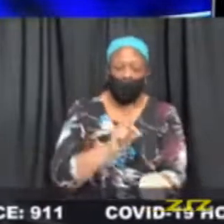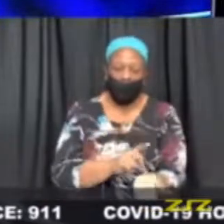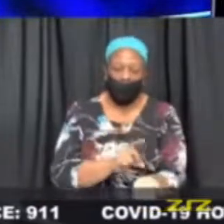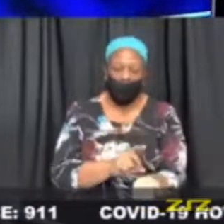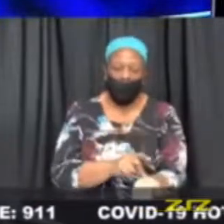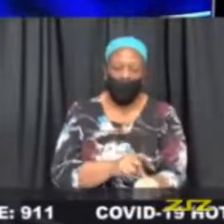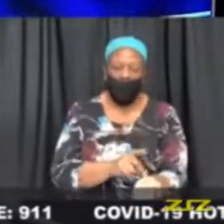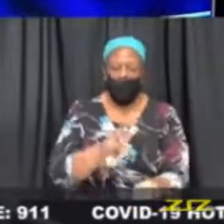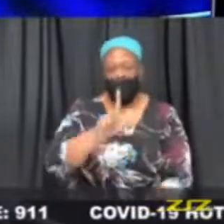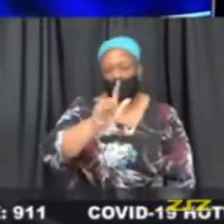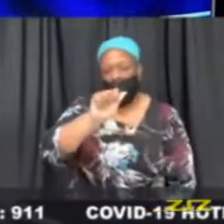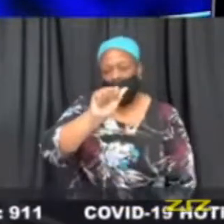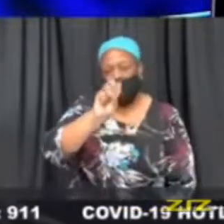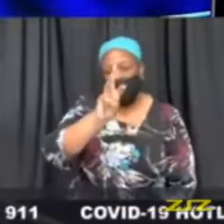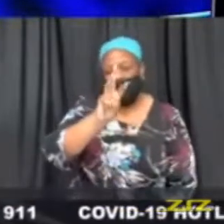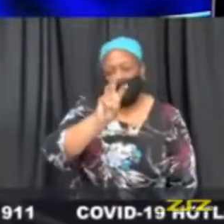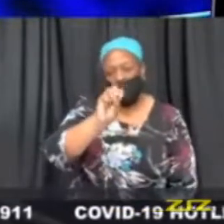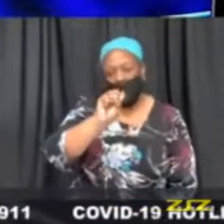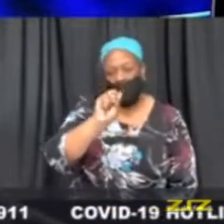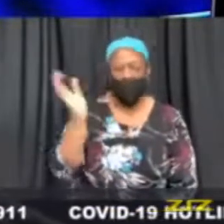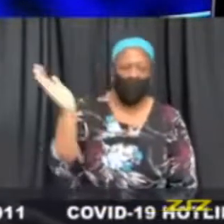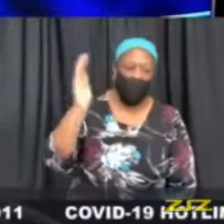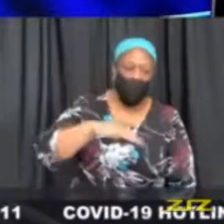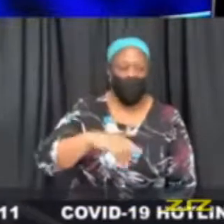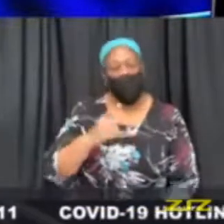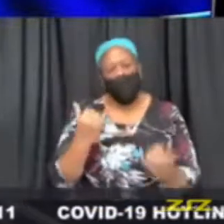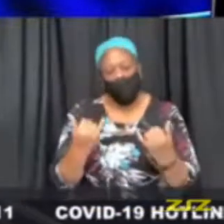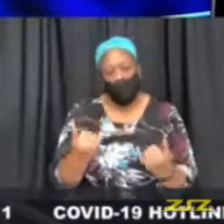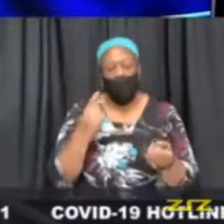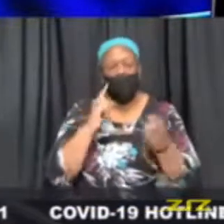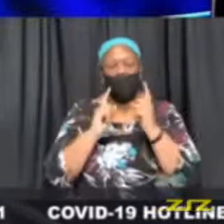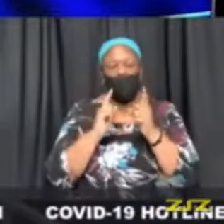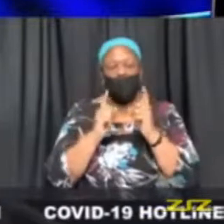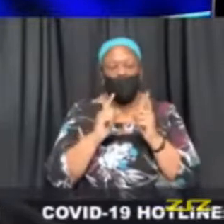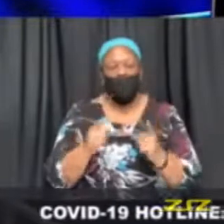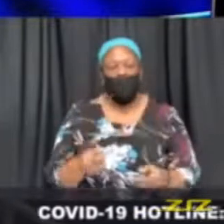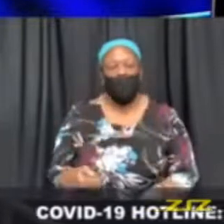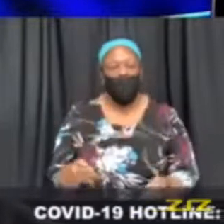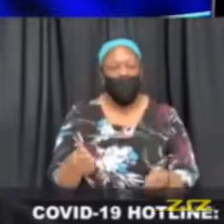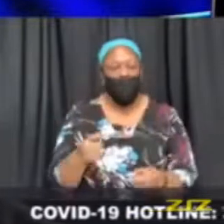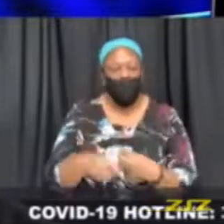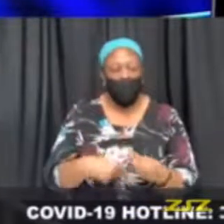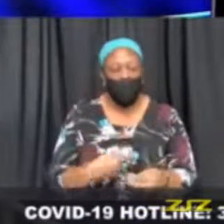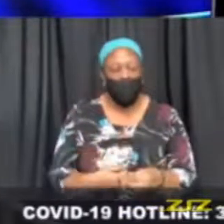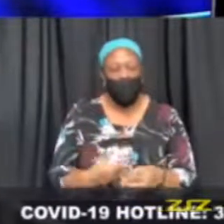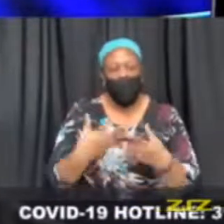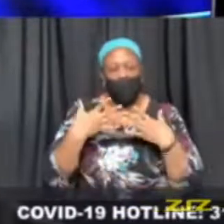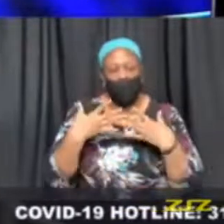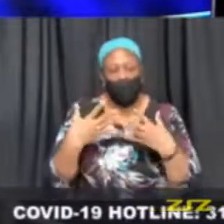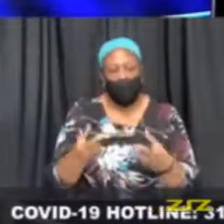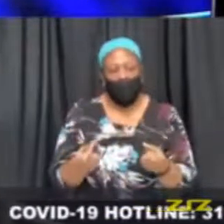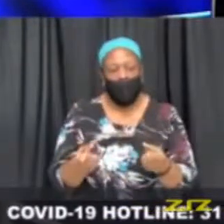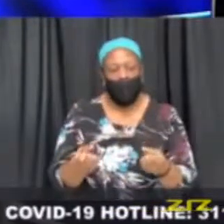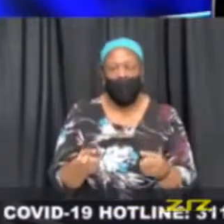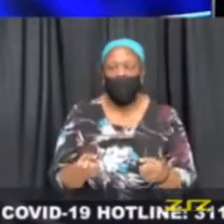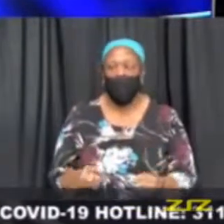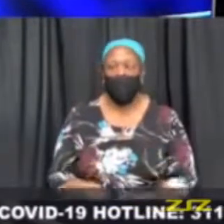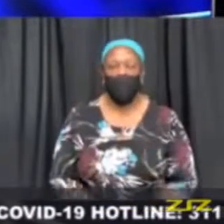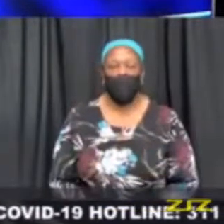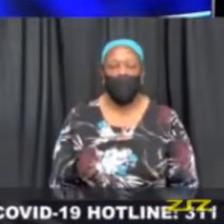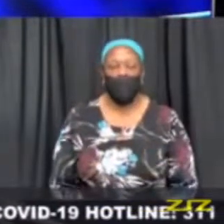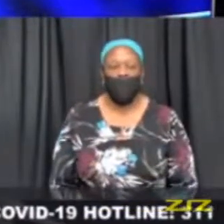Officer, Dr. Hazel Laws, to present us with the Health Emergency Operations